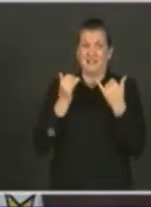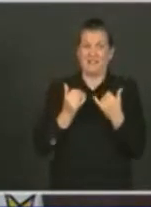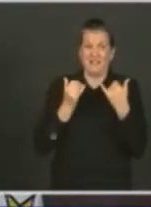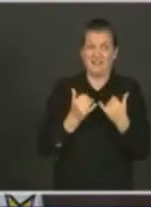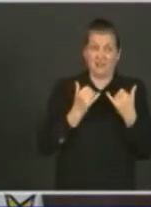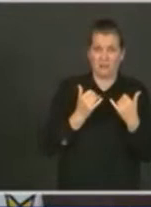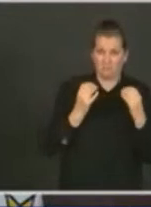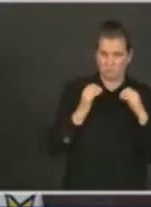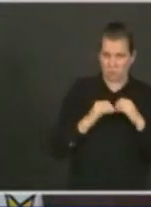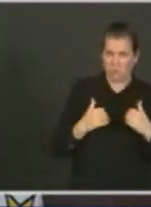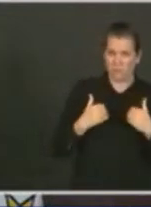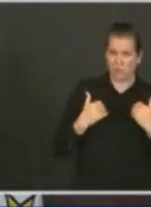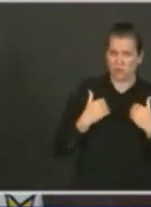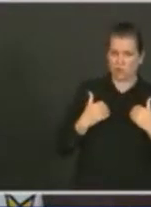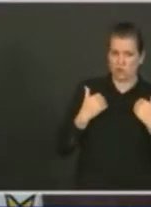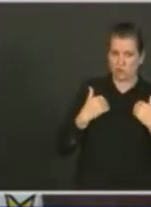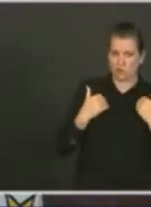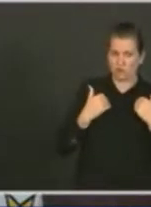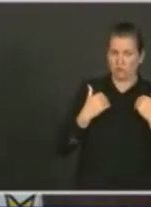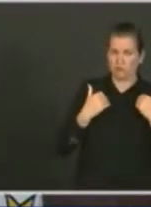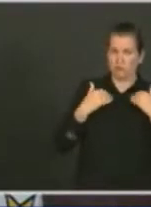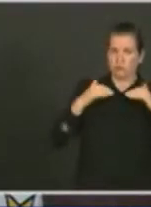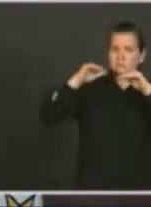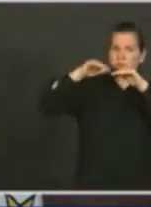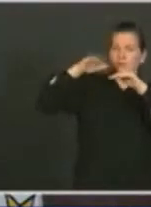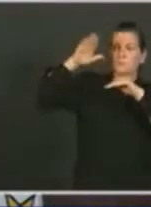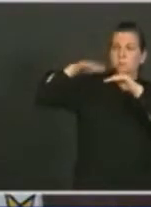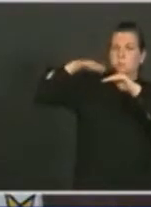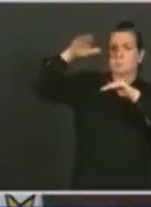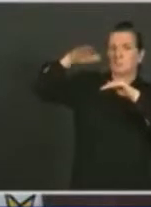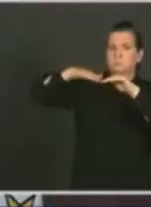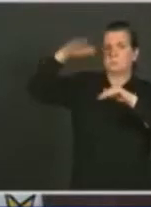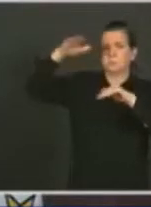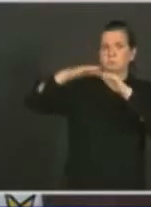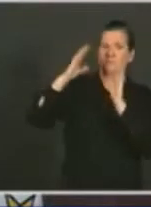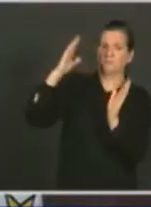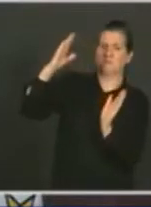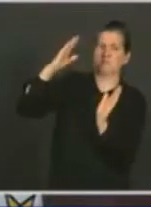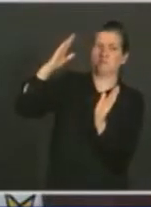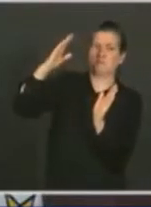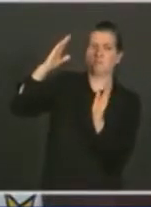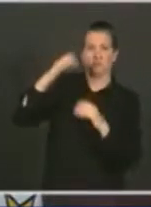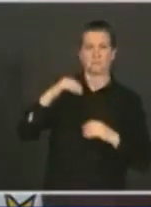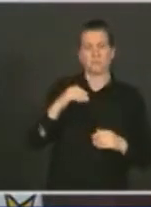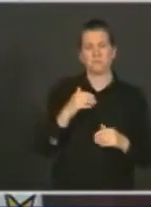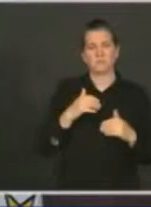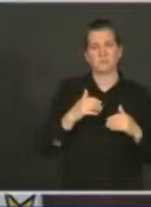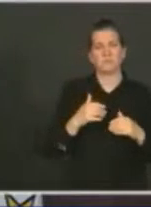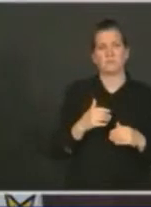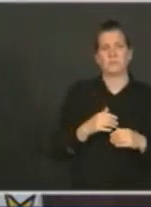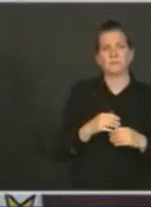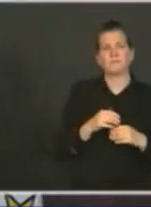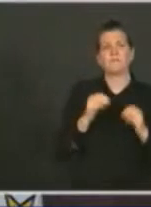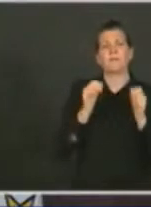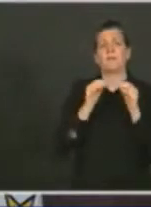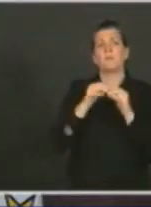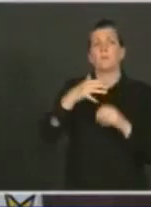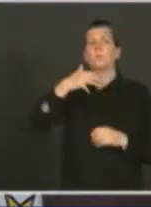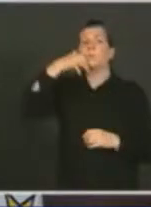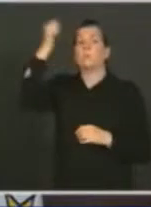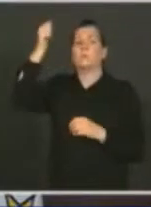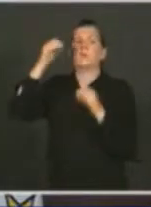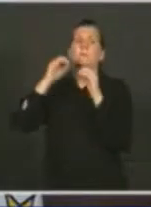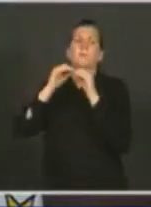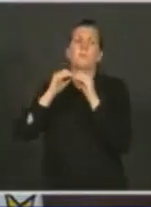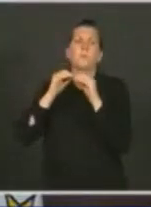sort of adolescents and up who are being admitted and who are getting sick. Obviously the older you are and the more comorbidities you have, the more